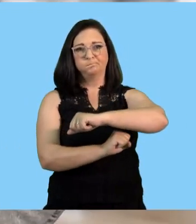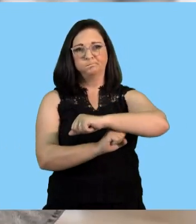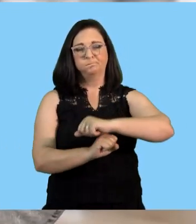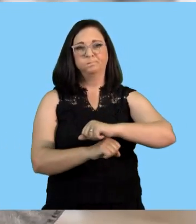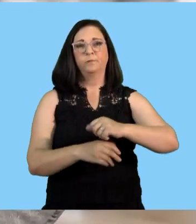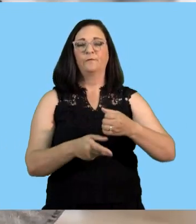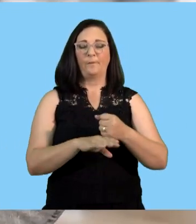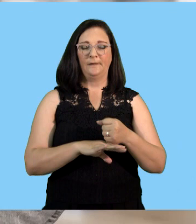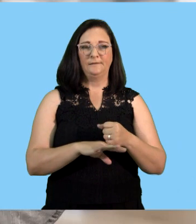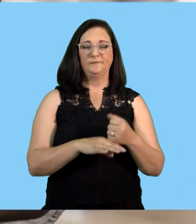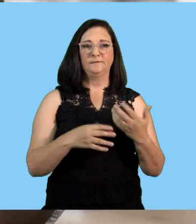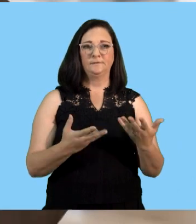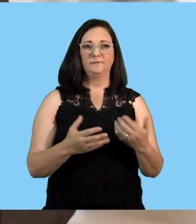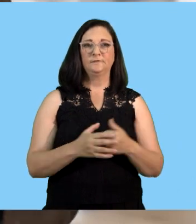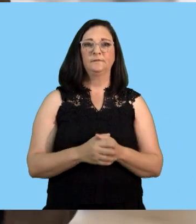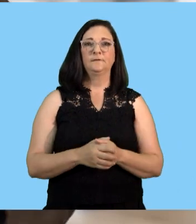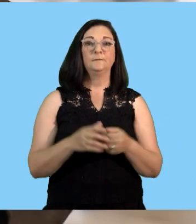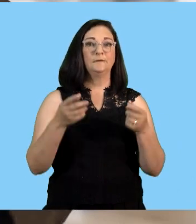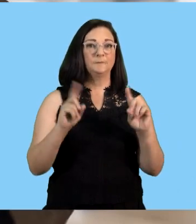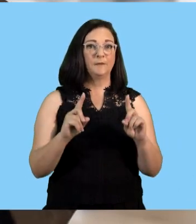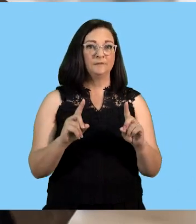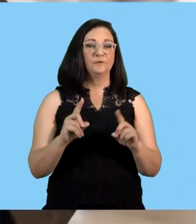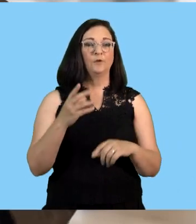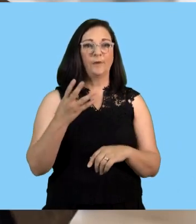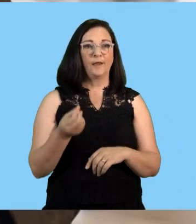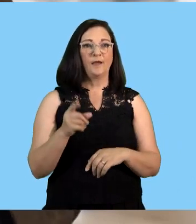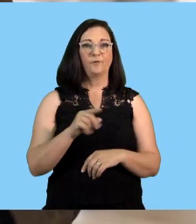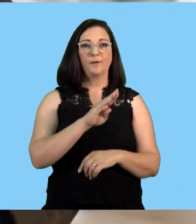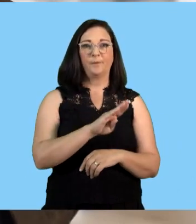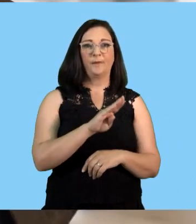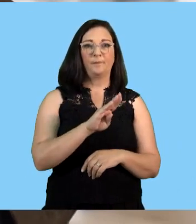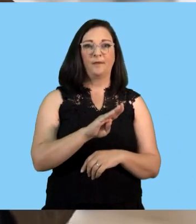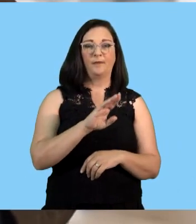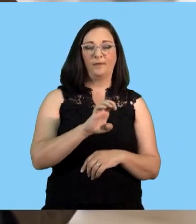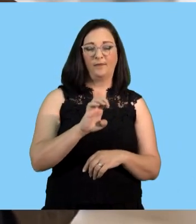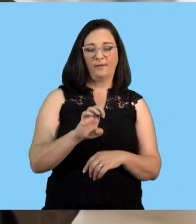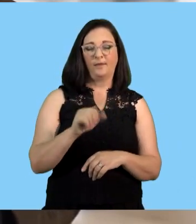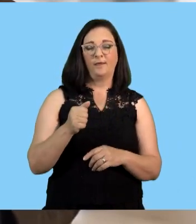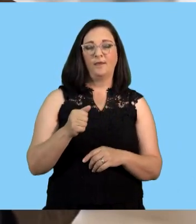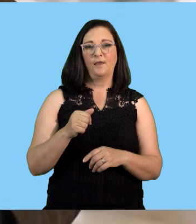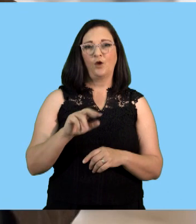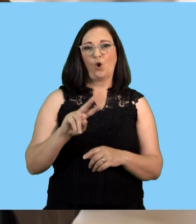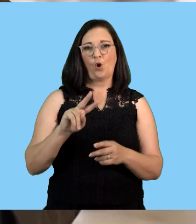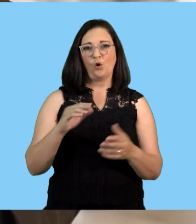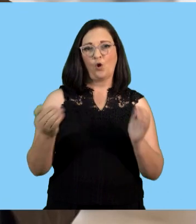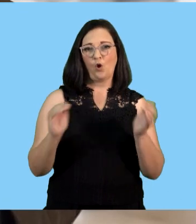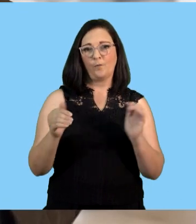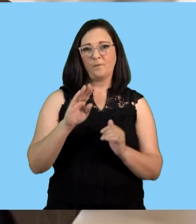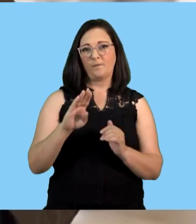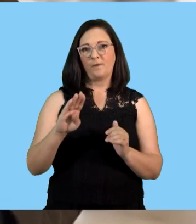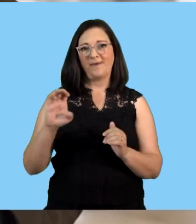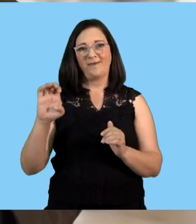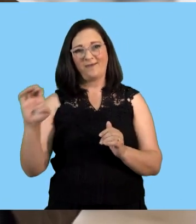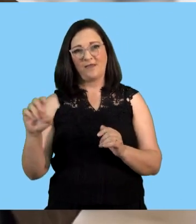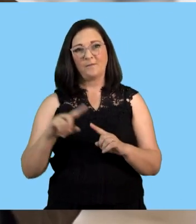the basic 5, but we said we've got the special aspects, which is the BEE versus BBBEE, and we also looked